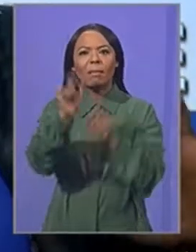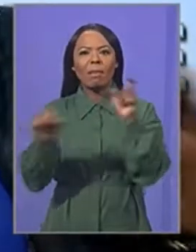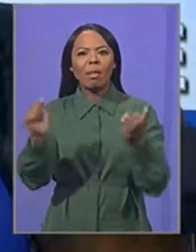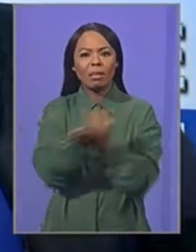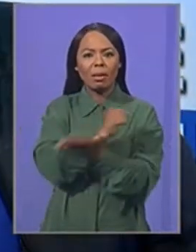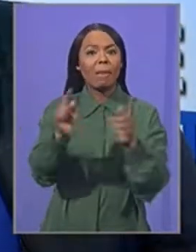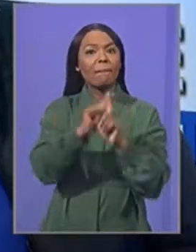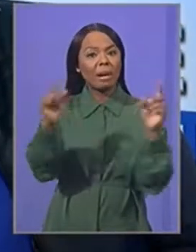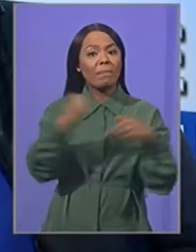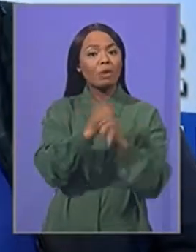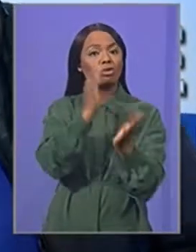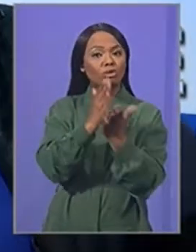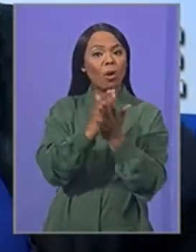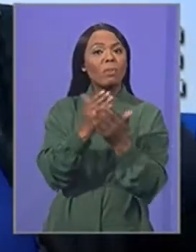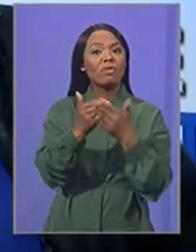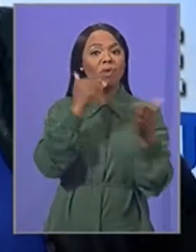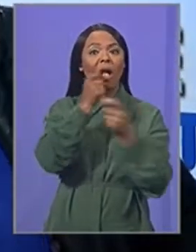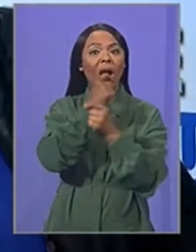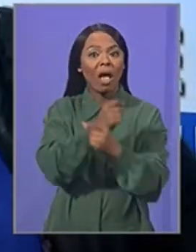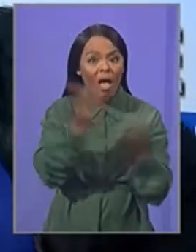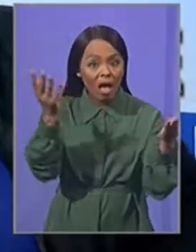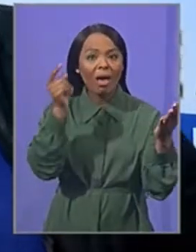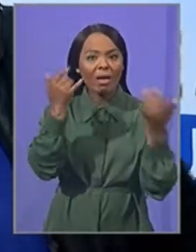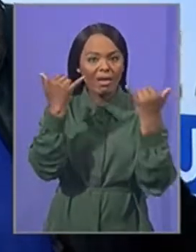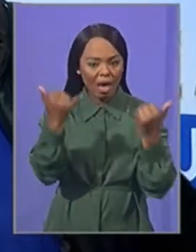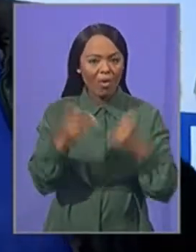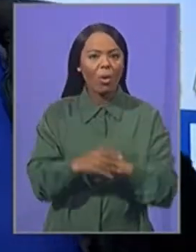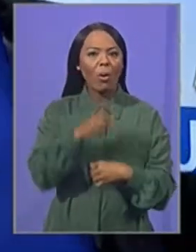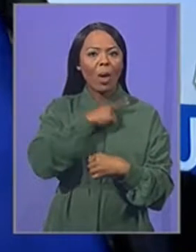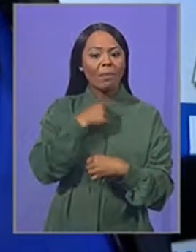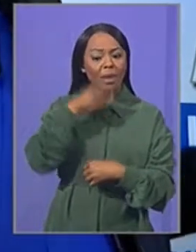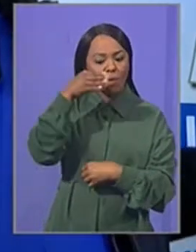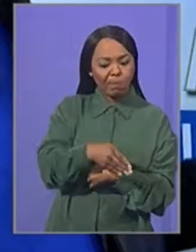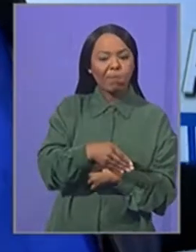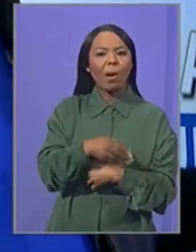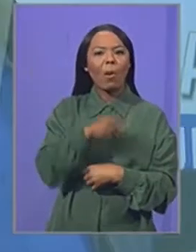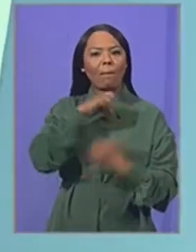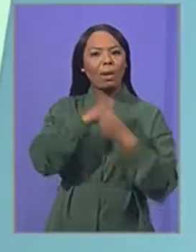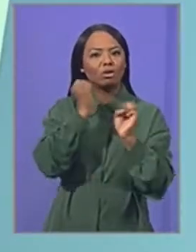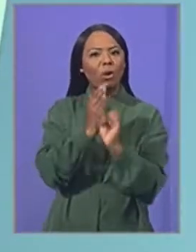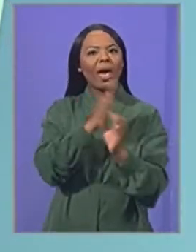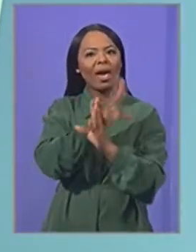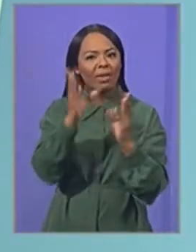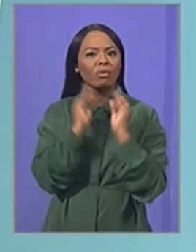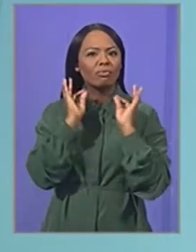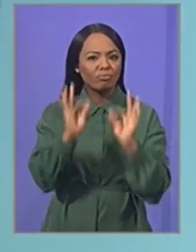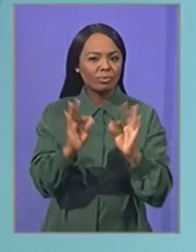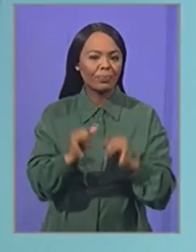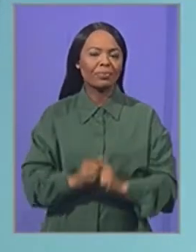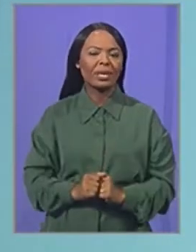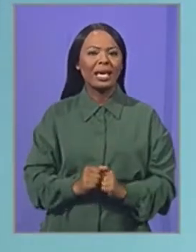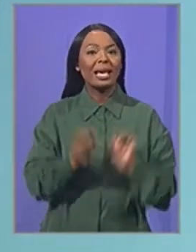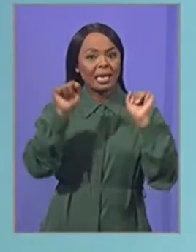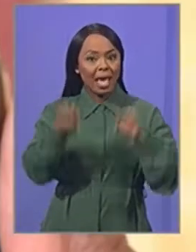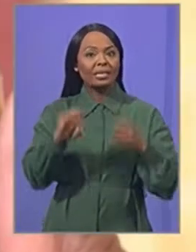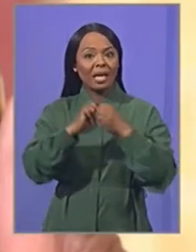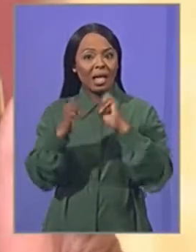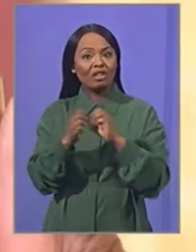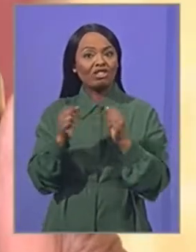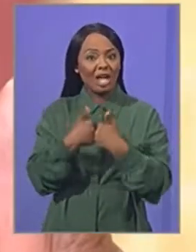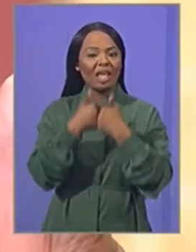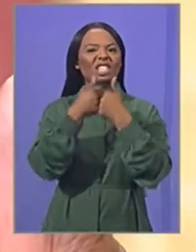sure before we can make public pronouncement. That is why I'm still here, to ensure that everything is sorted out. Le fa go itemogetswe mathata, go